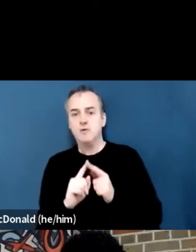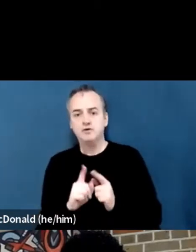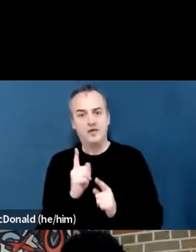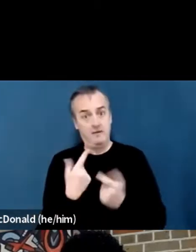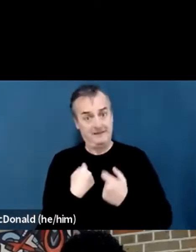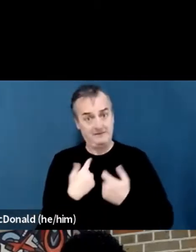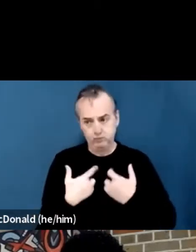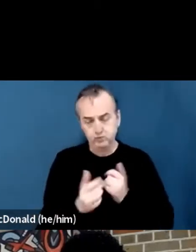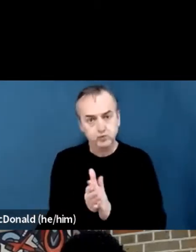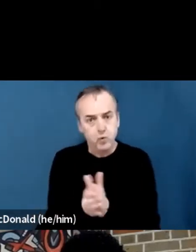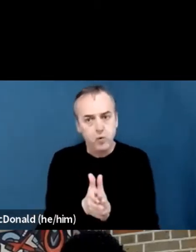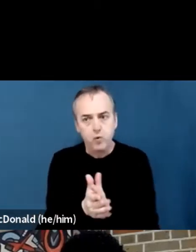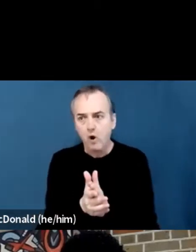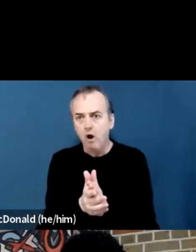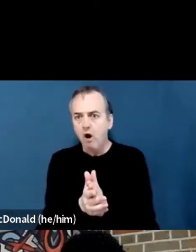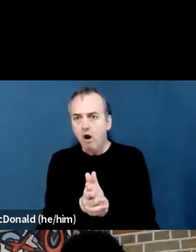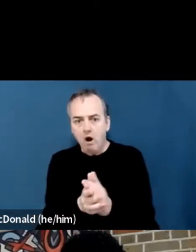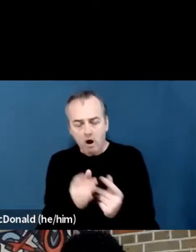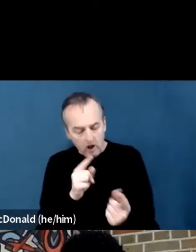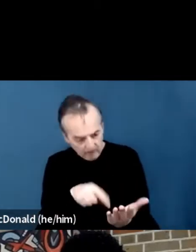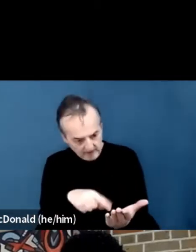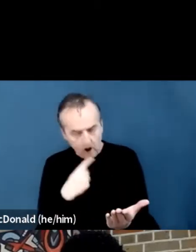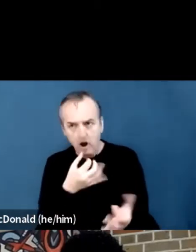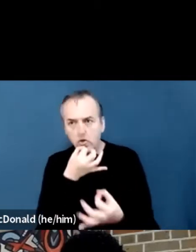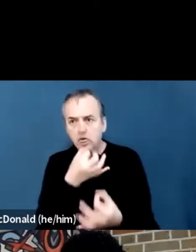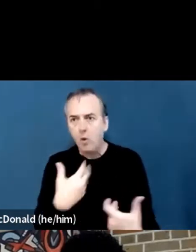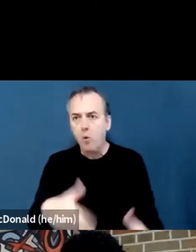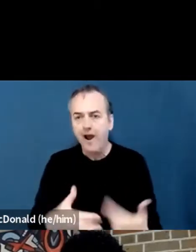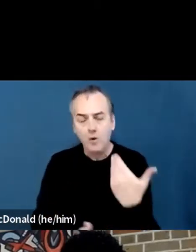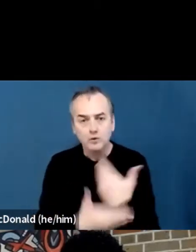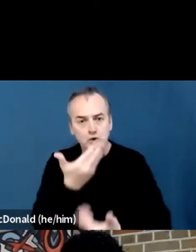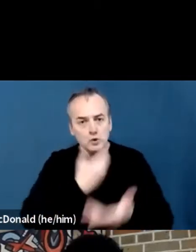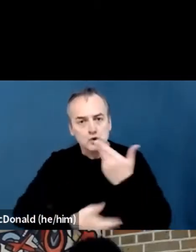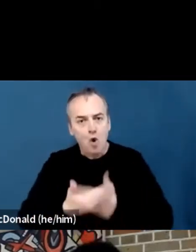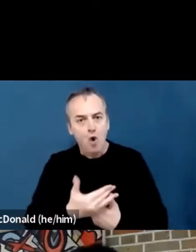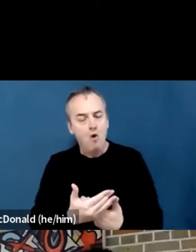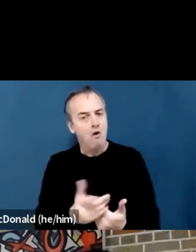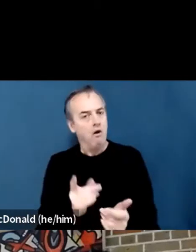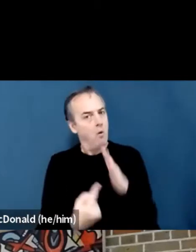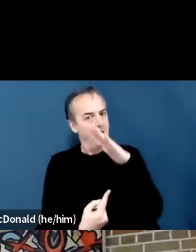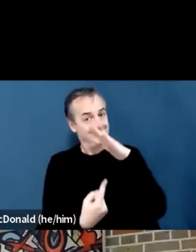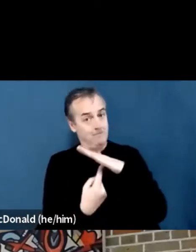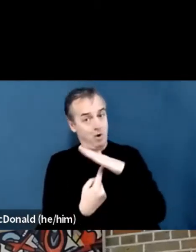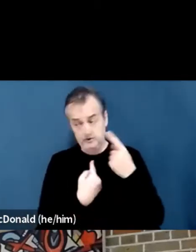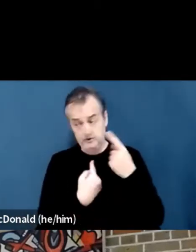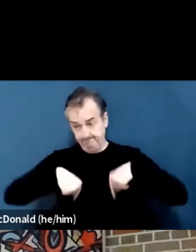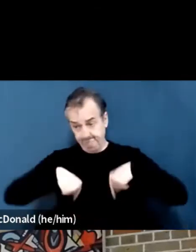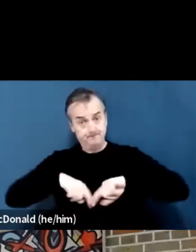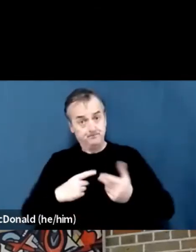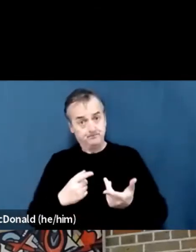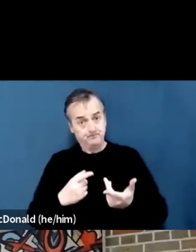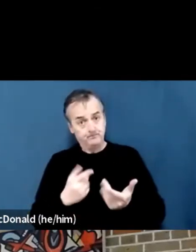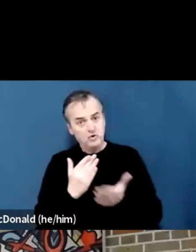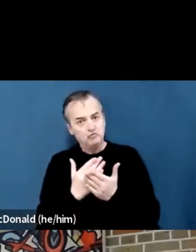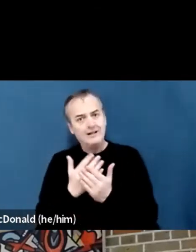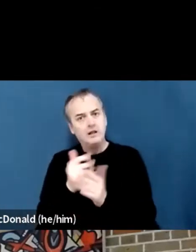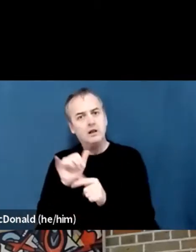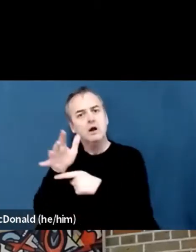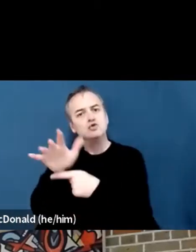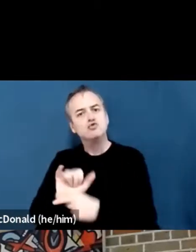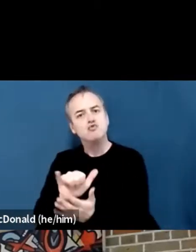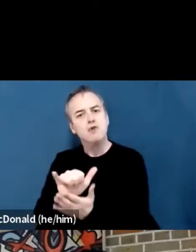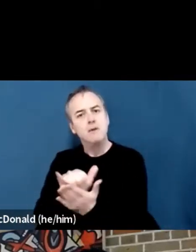really excited, and that's where I go, oh, I've never heard a voice like this before. And it's really important for us that screenplay is about